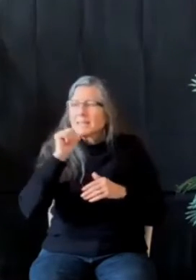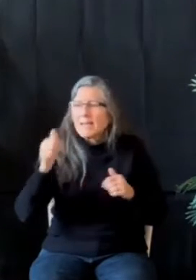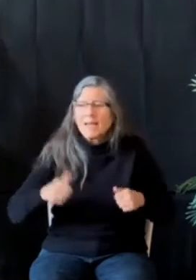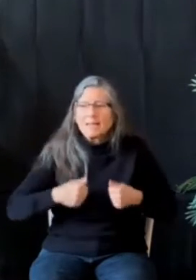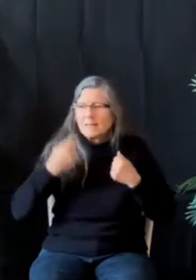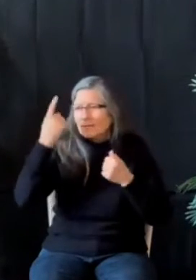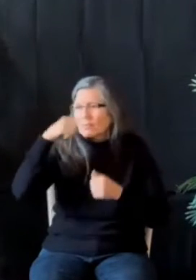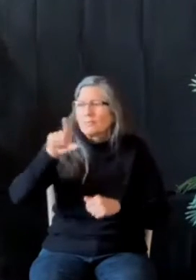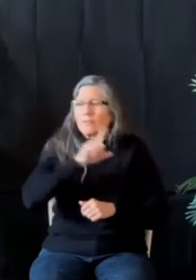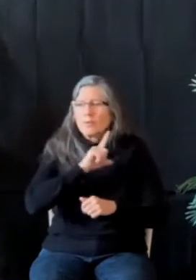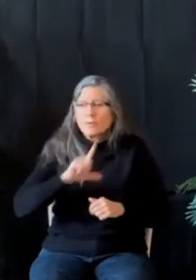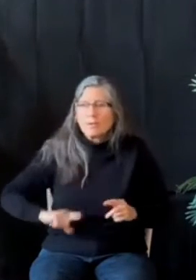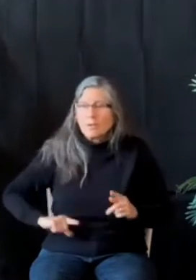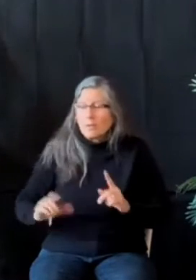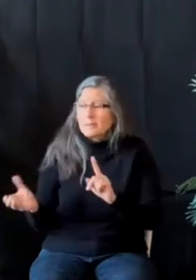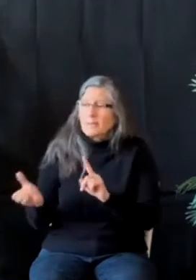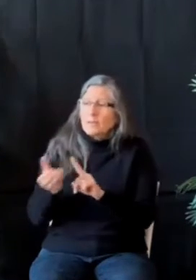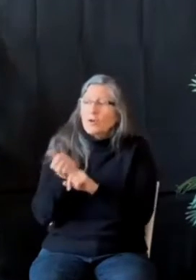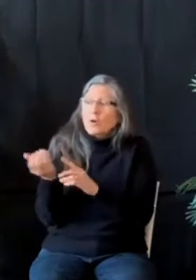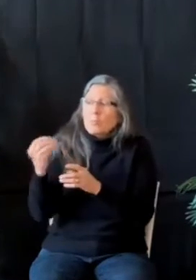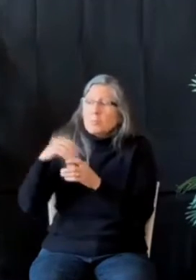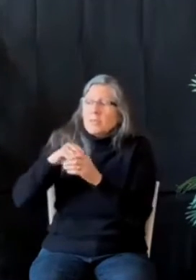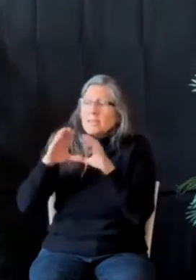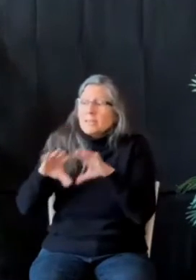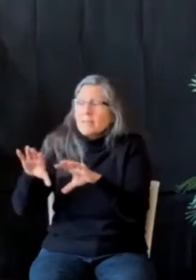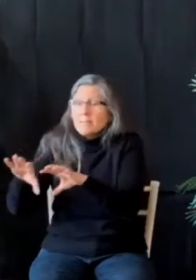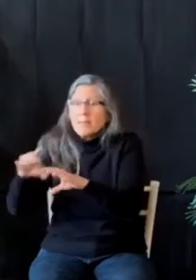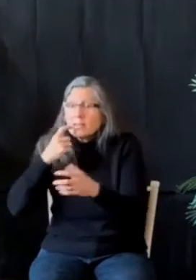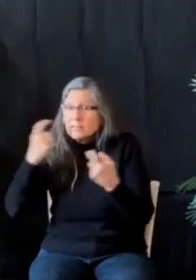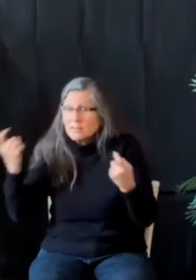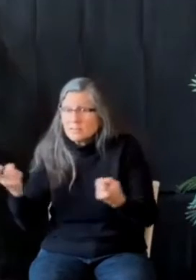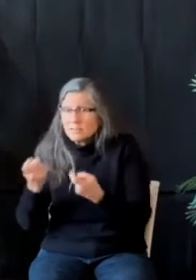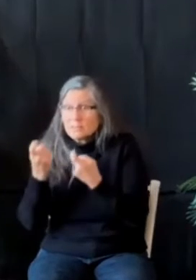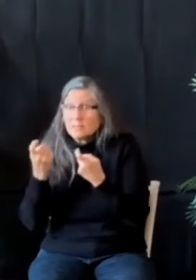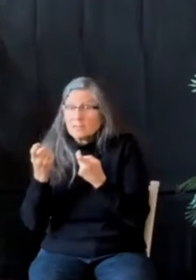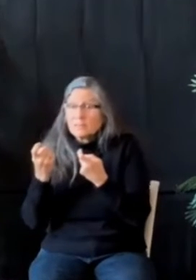Lord, if somebody's caught in the act,